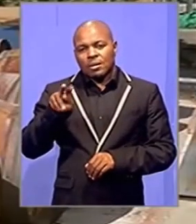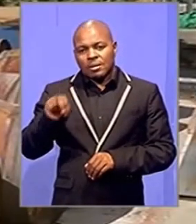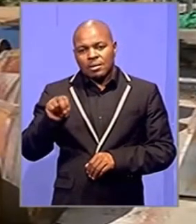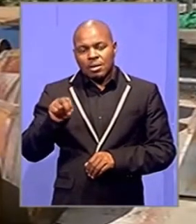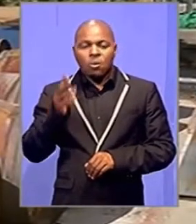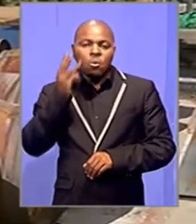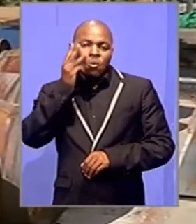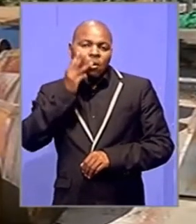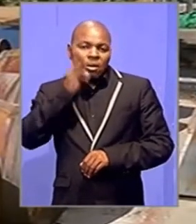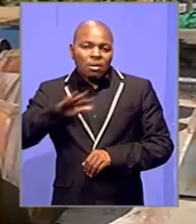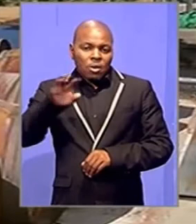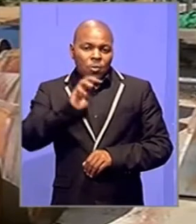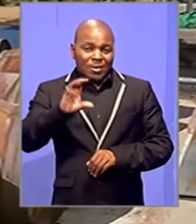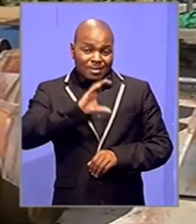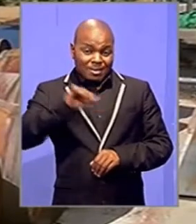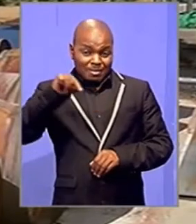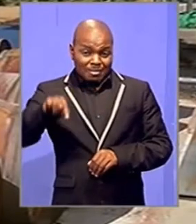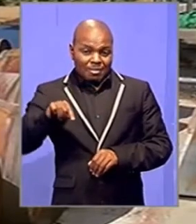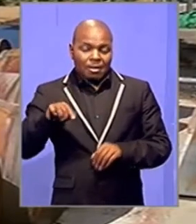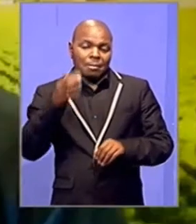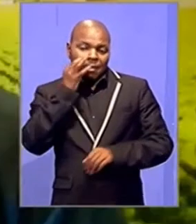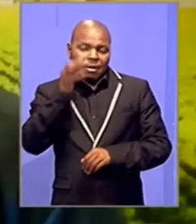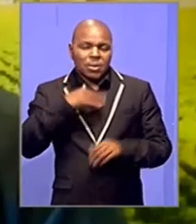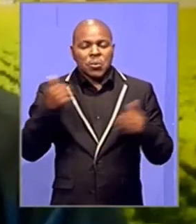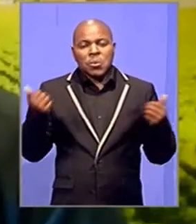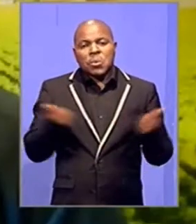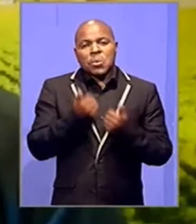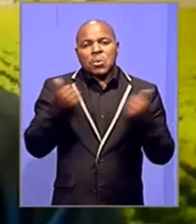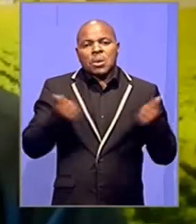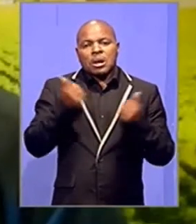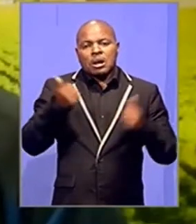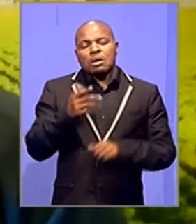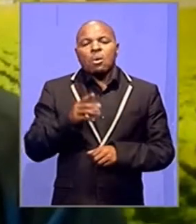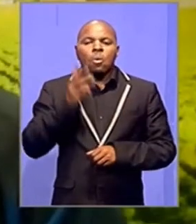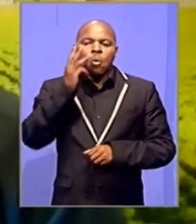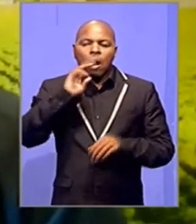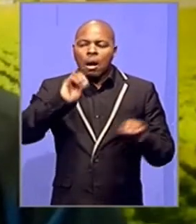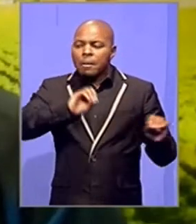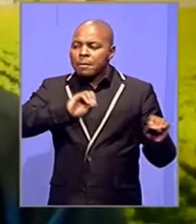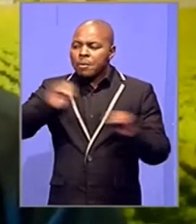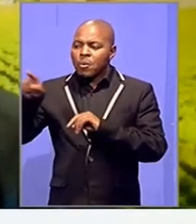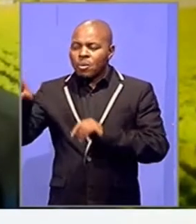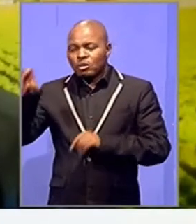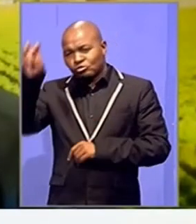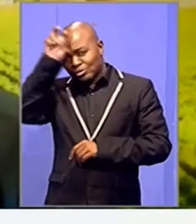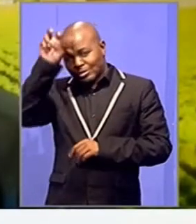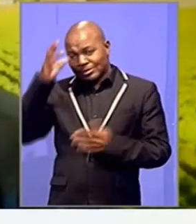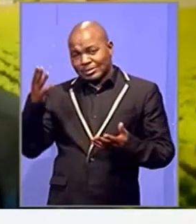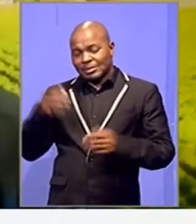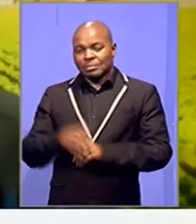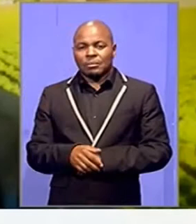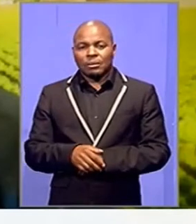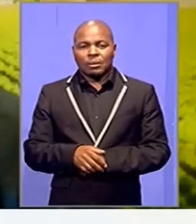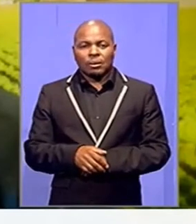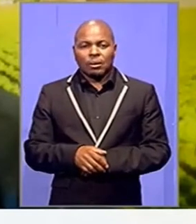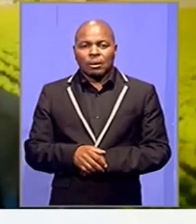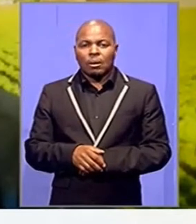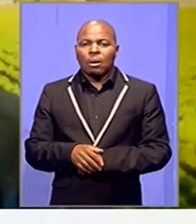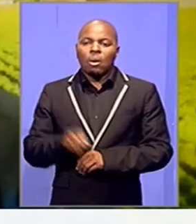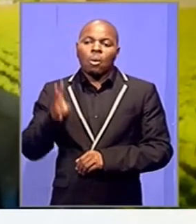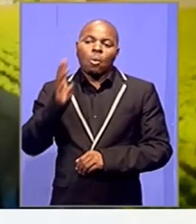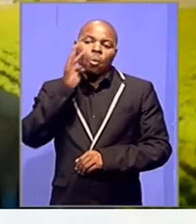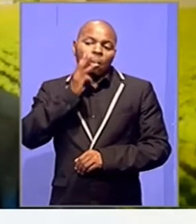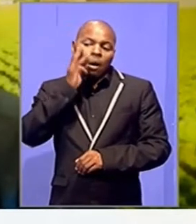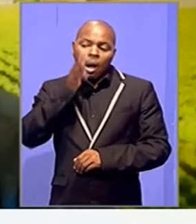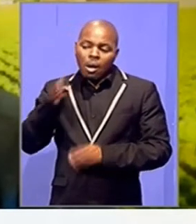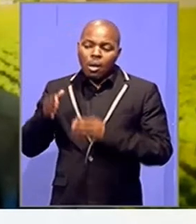Western Cape, mme ba hlalosa ha ba se ba rometse wine ho leba naheng ya Russia. We've got actually wine on the water,